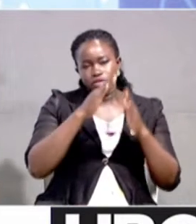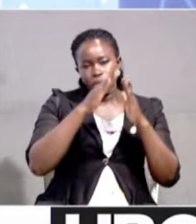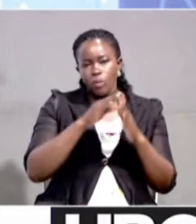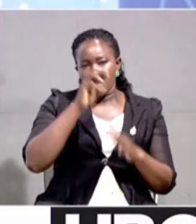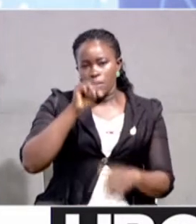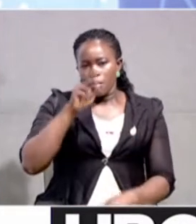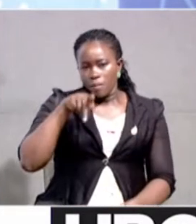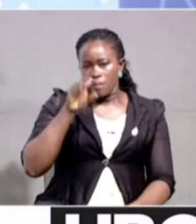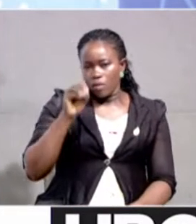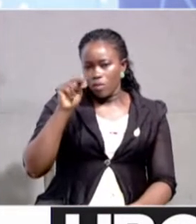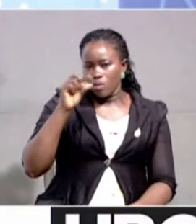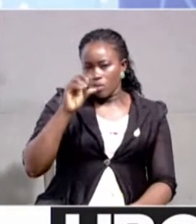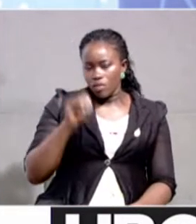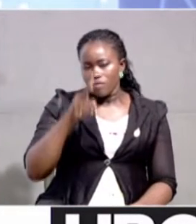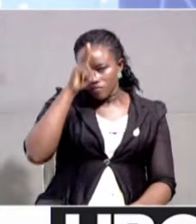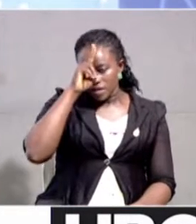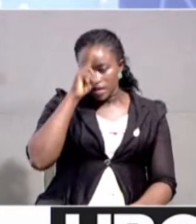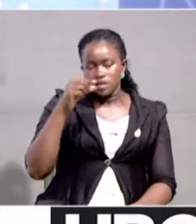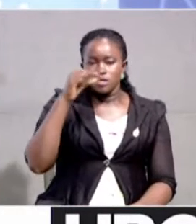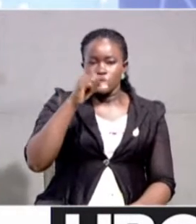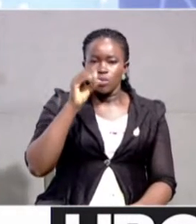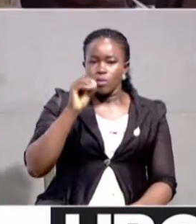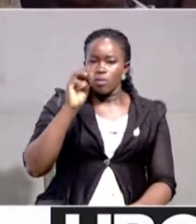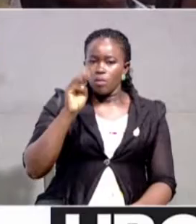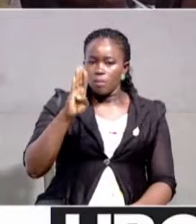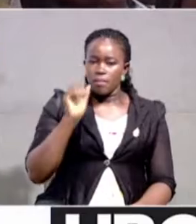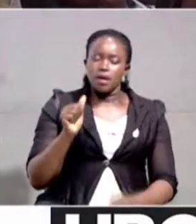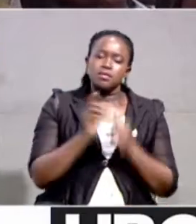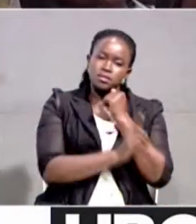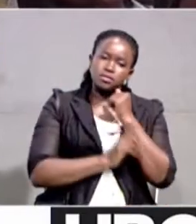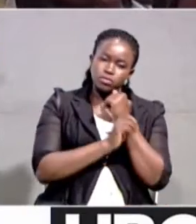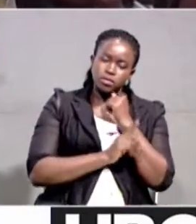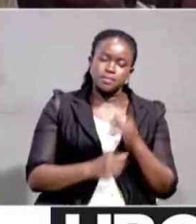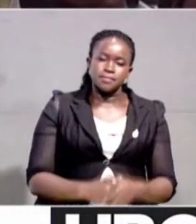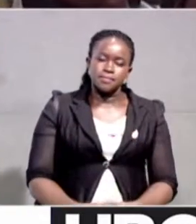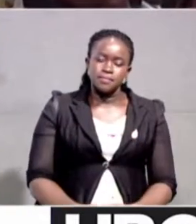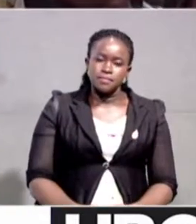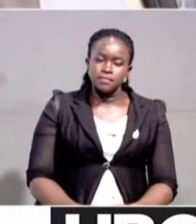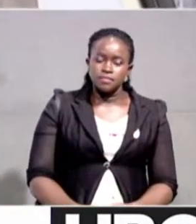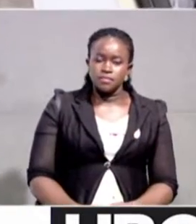at his ancestral home in Mpongo Village, Gomba District.